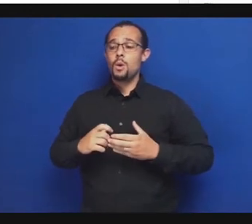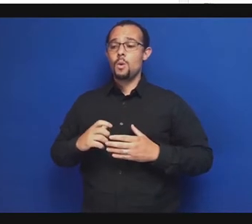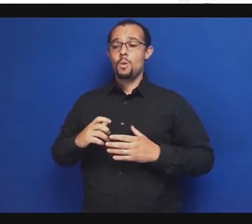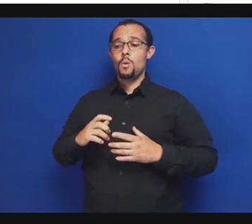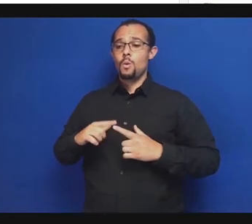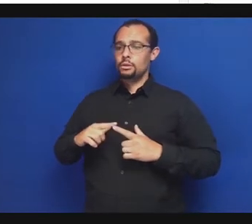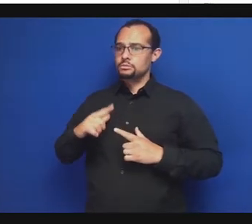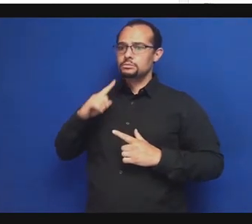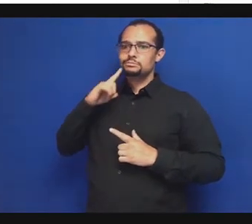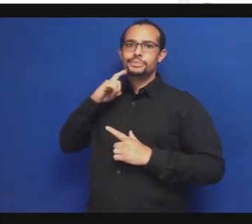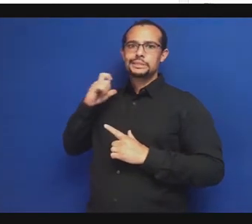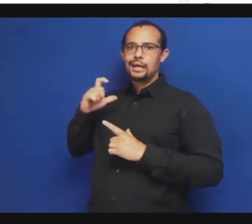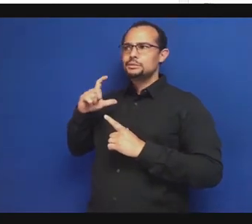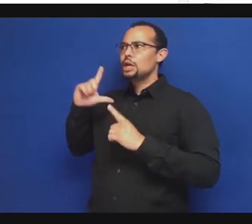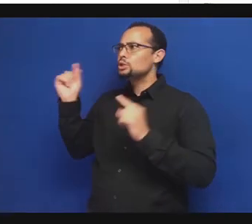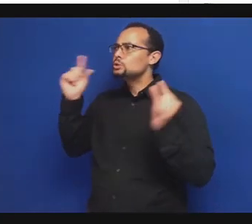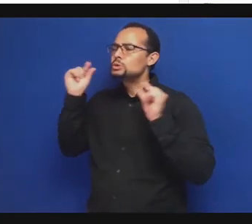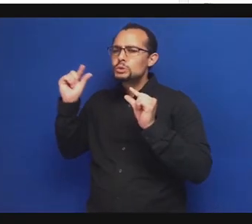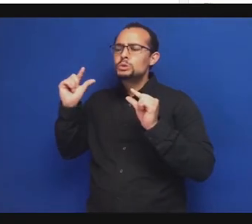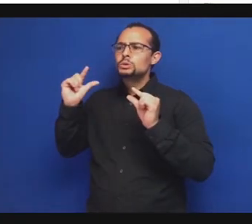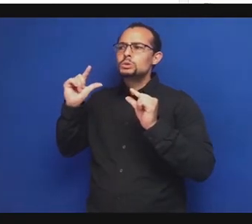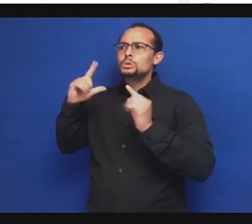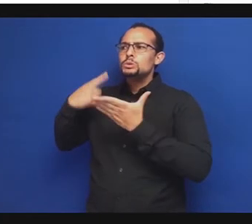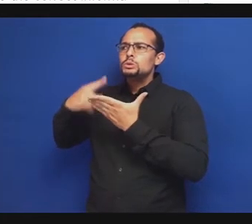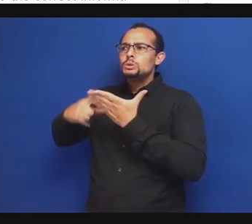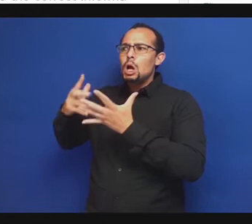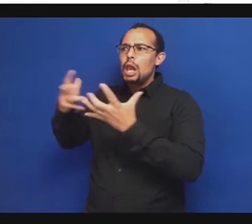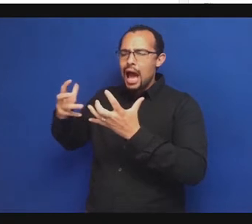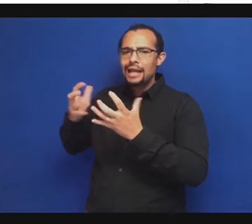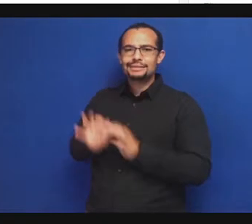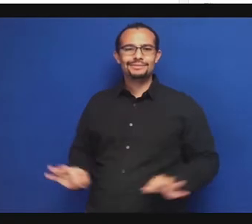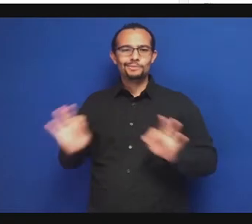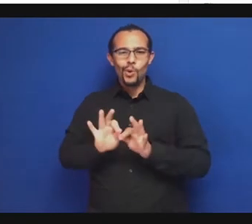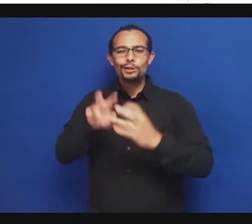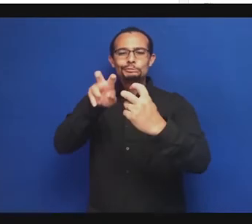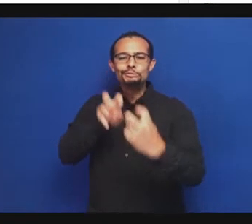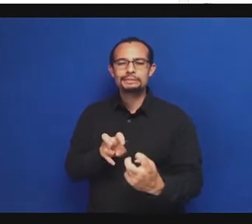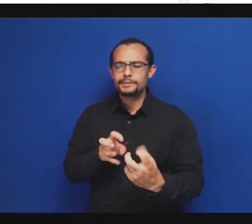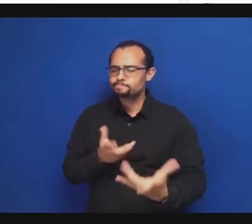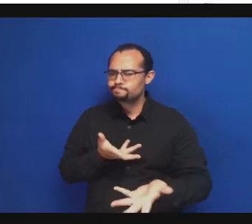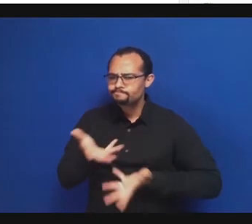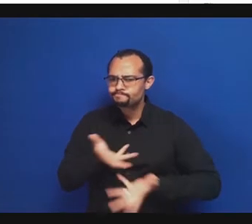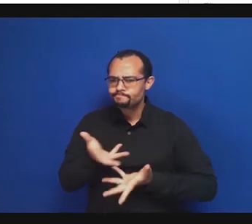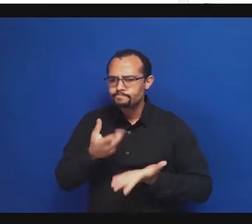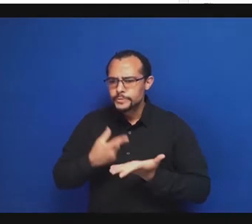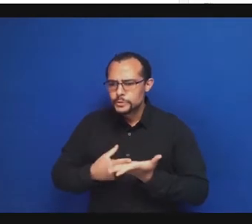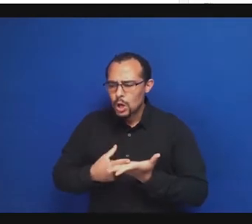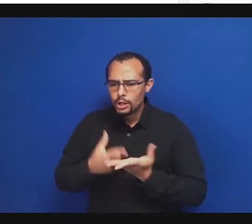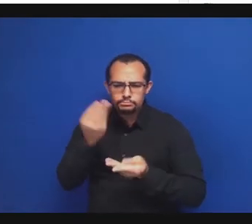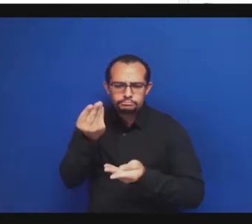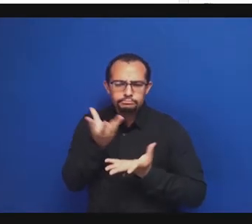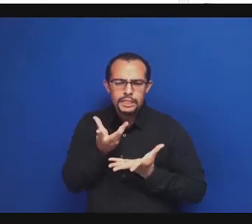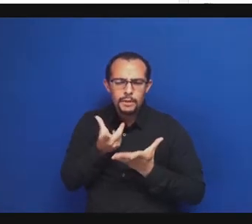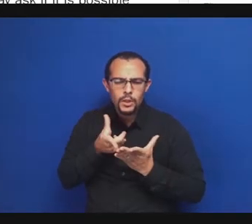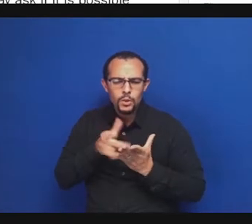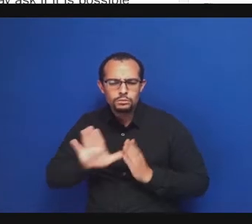teens. Here's a discussion about correct and inaccurate information and encouraging them to ask questions.